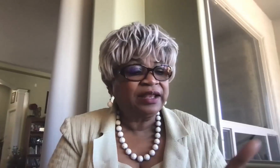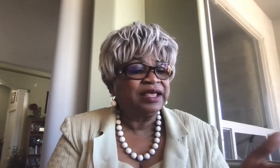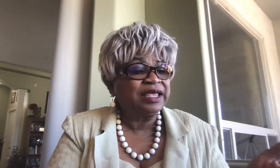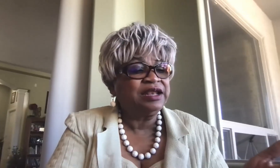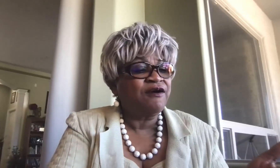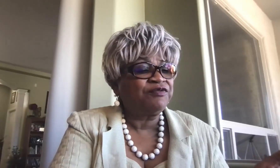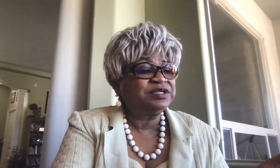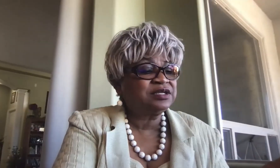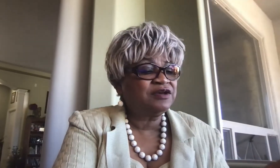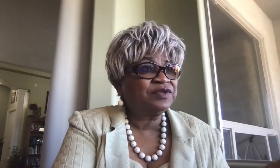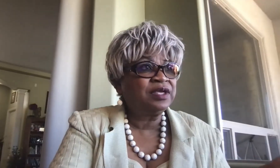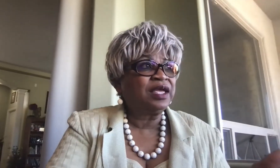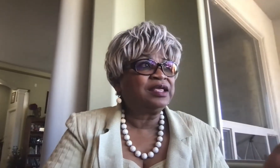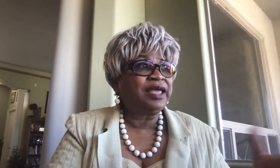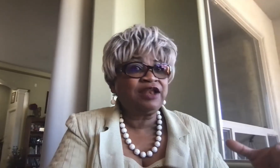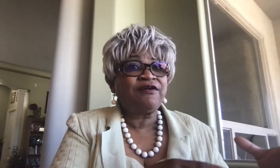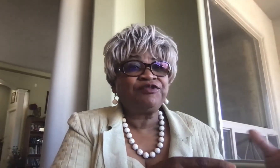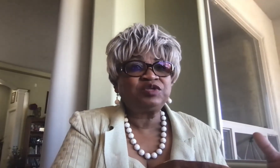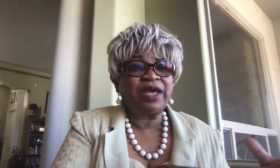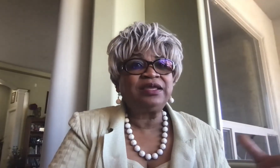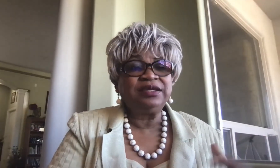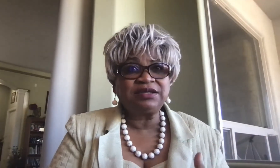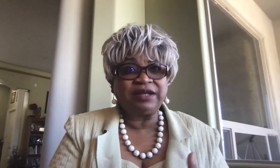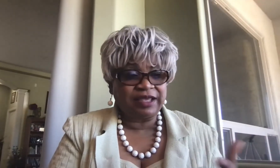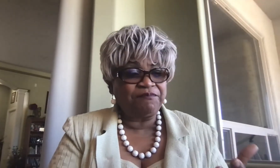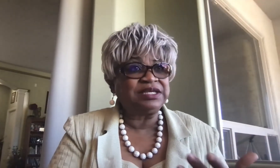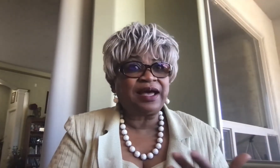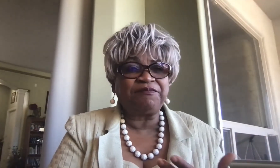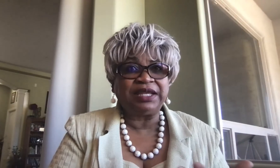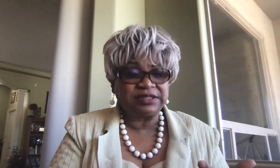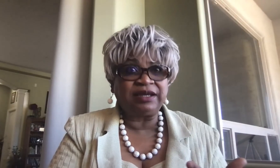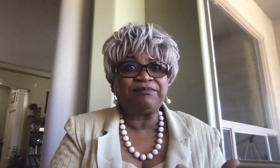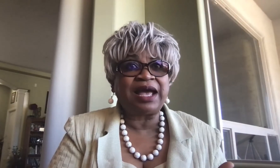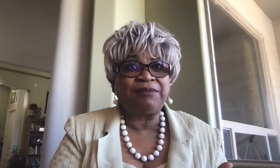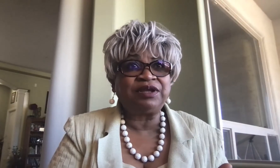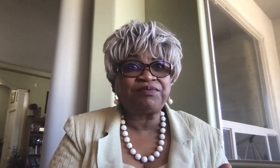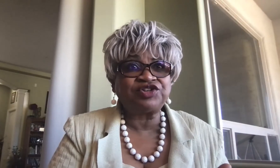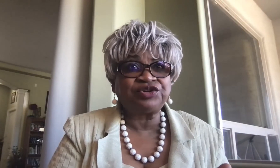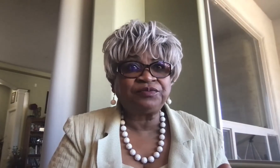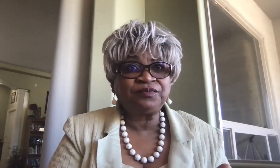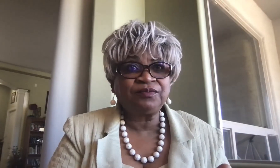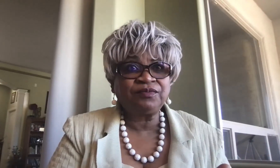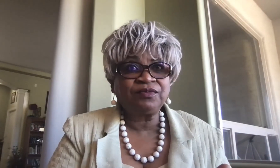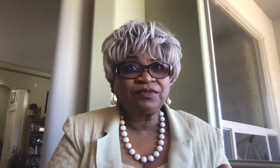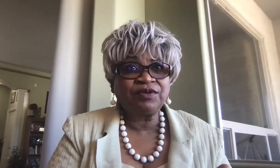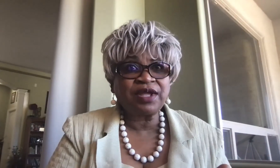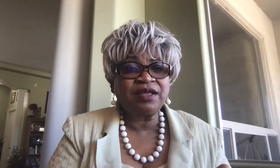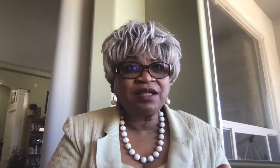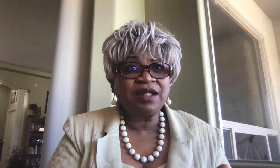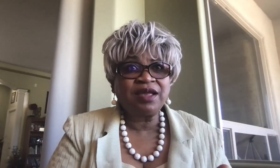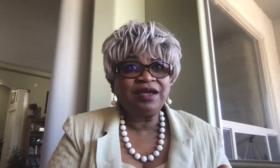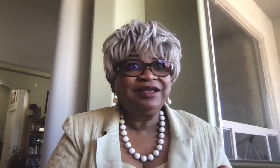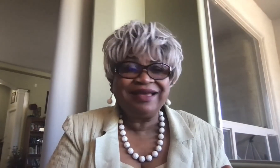know that eating all this stuff and gaining all this weight is going to get me diabetes and then get me high blood pressure,